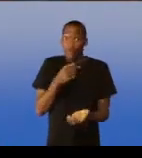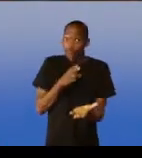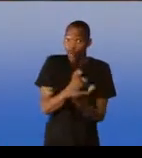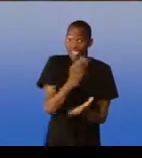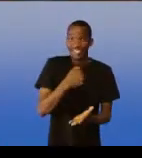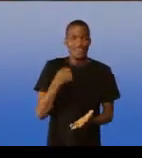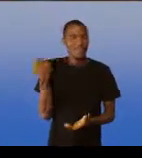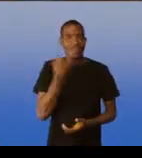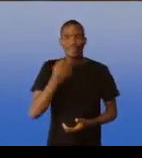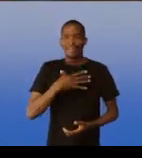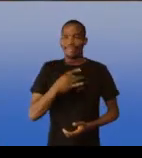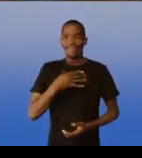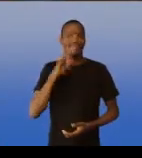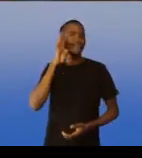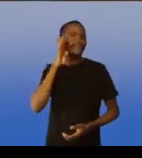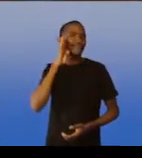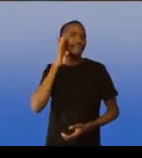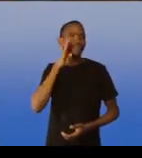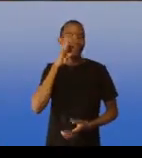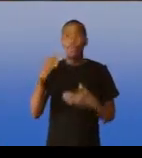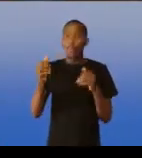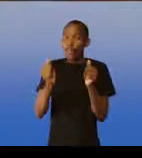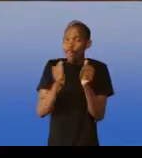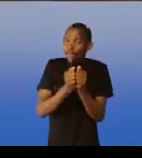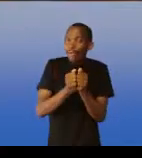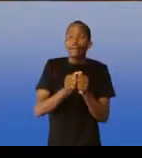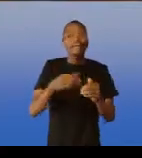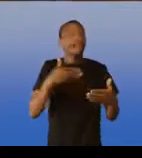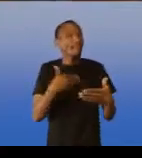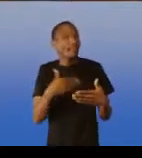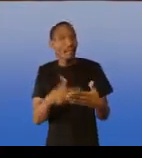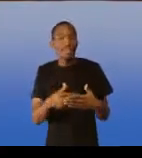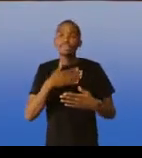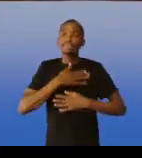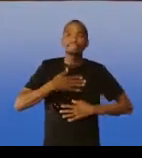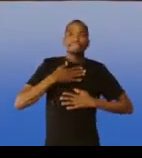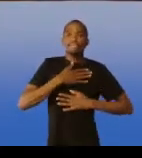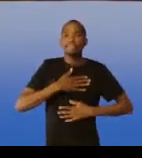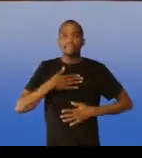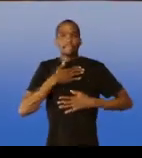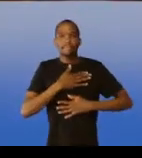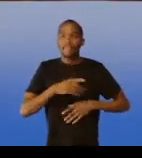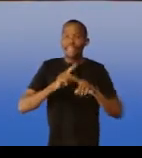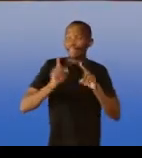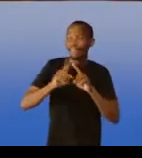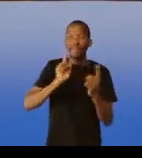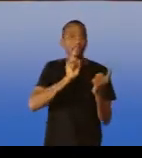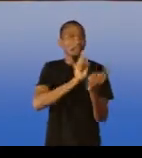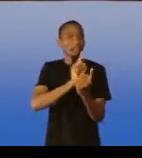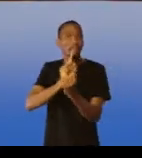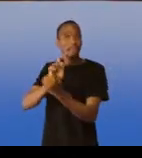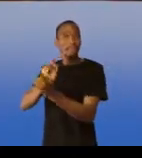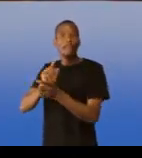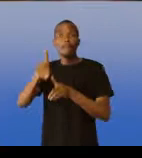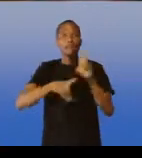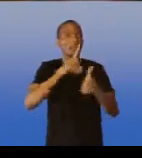I go clubbing with my friends. We just go clubbing, enjoy ourselves. I get to meet different people and the